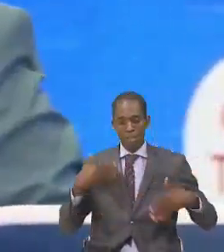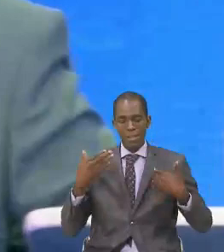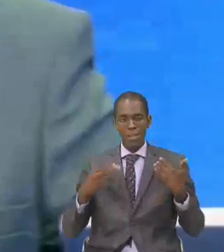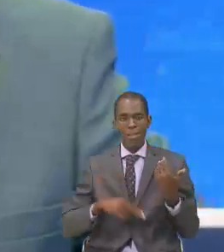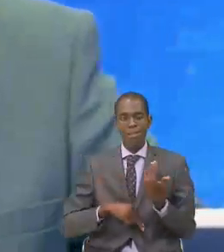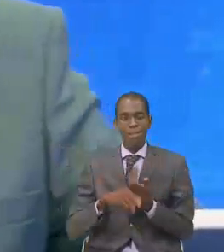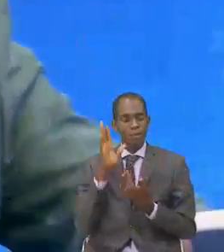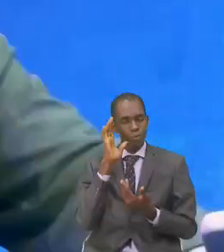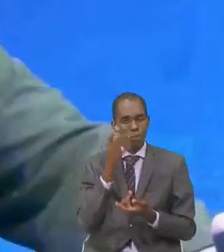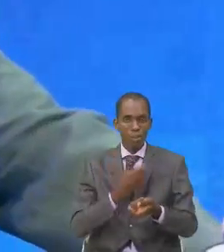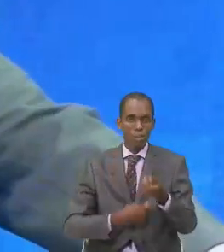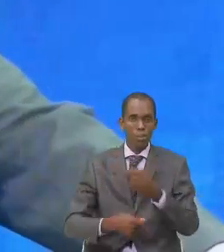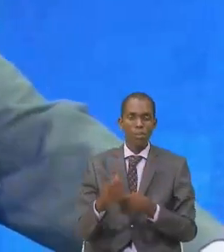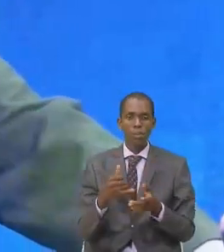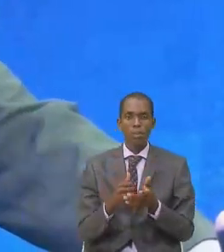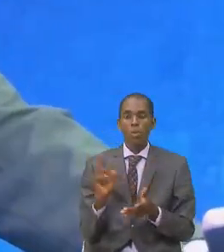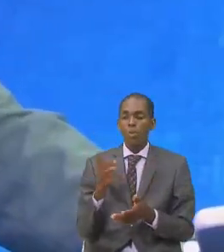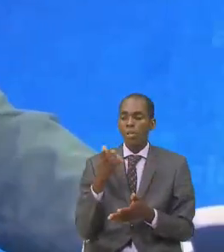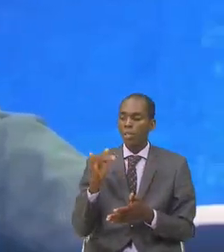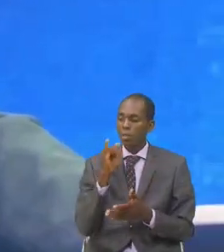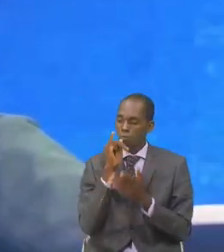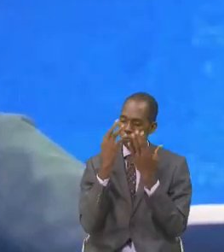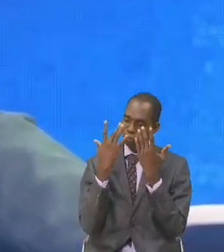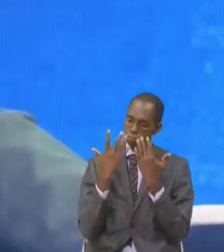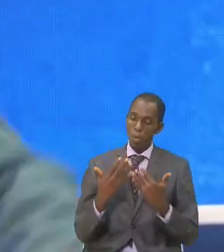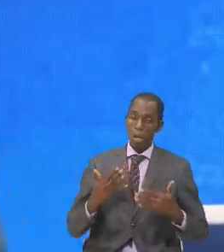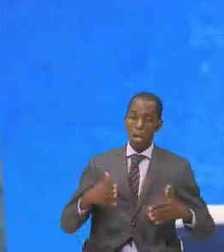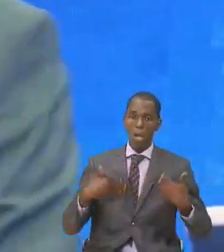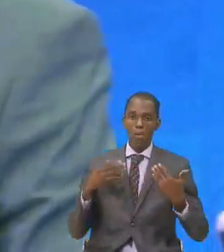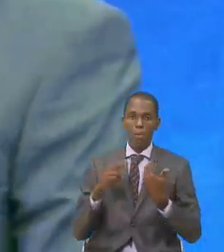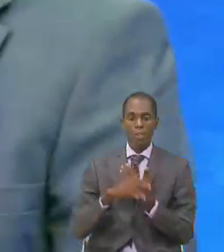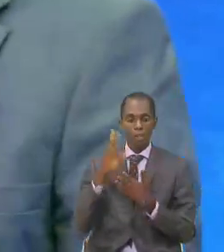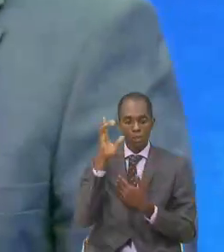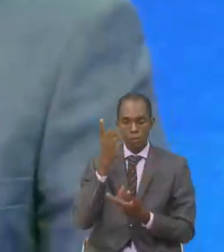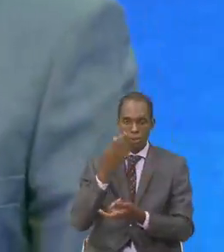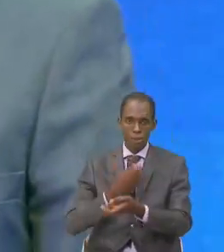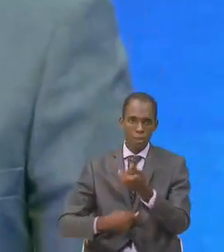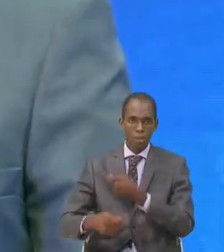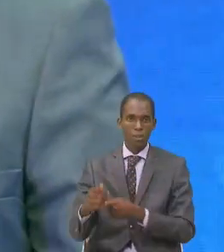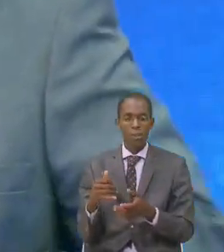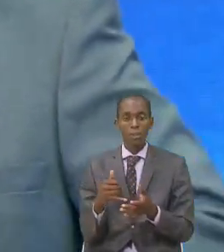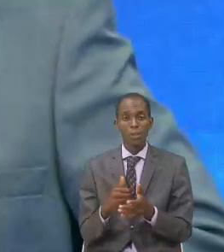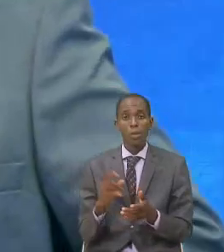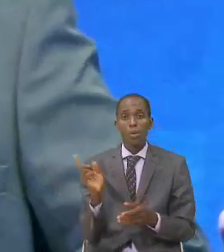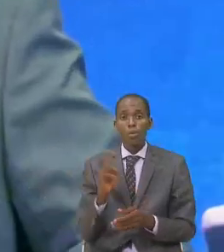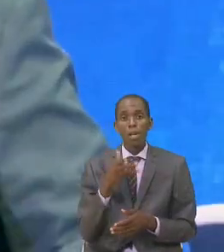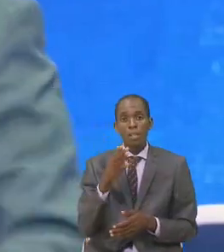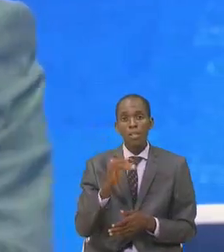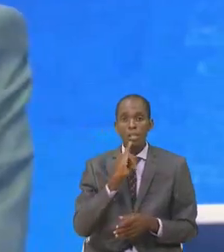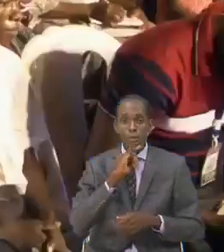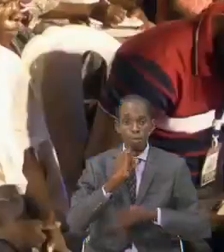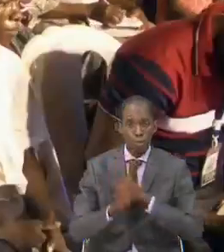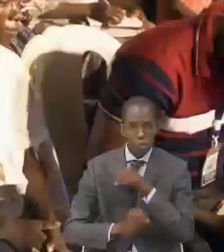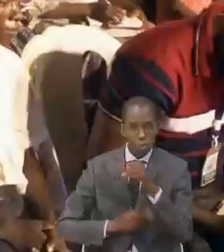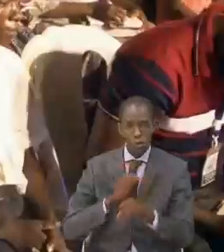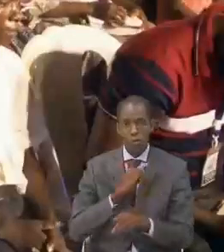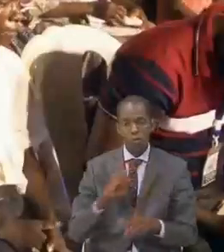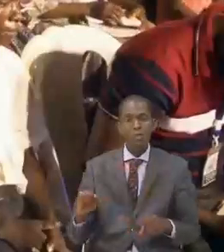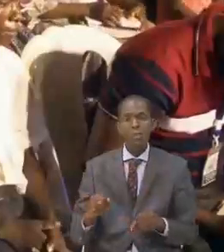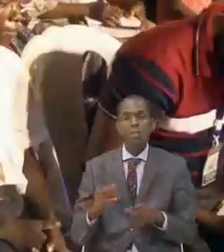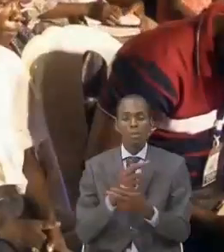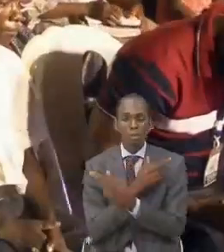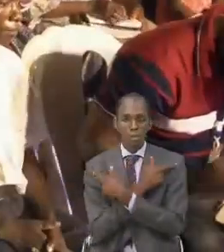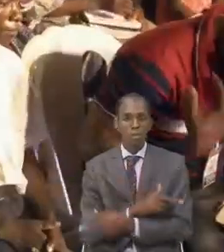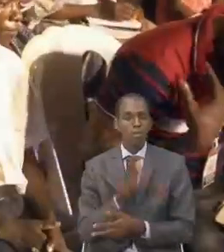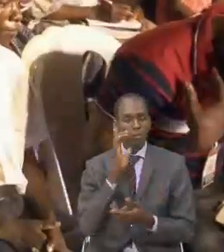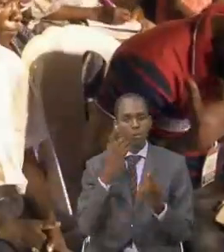is sadness, gladness will come. Where there is sorrow, happiness will come. Where there